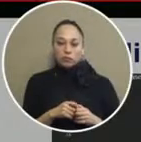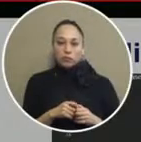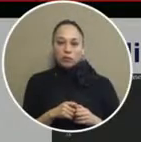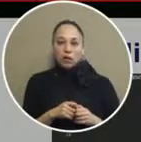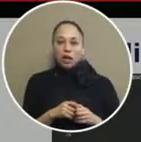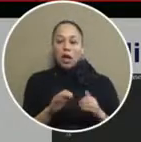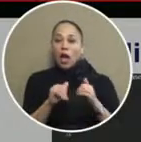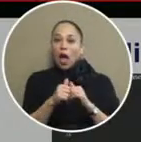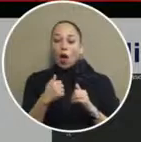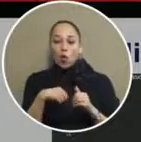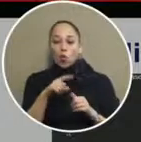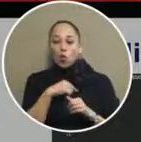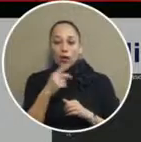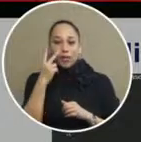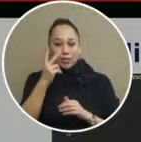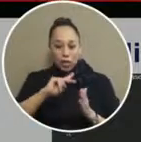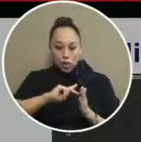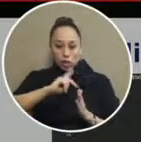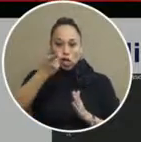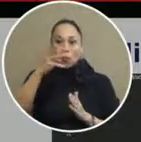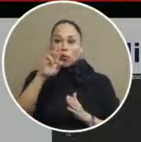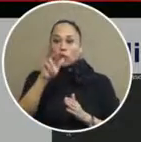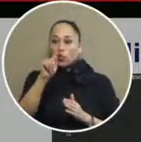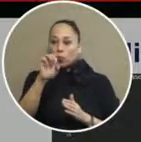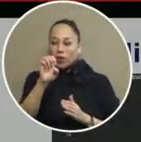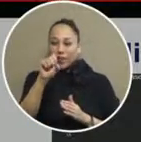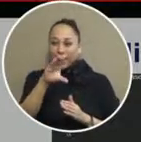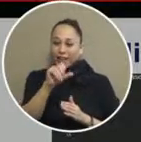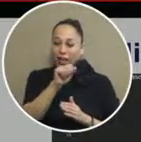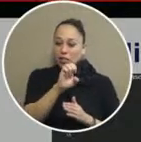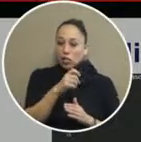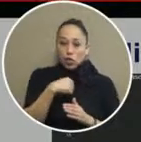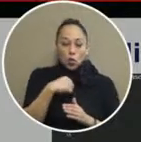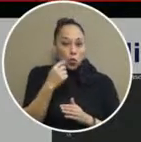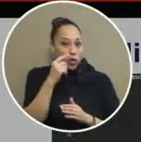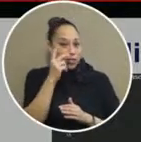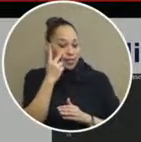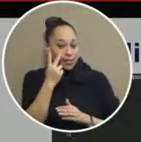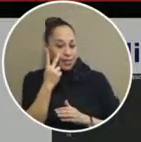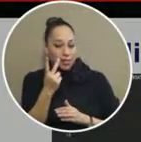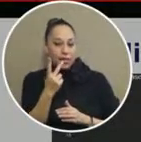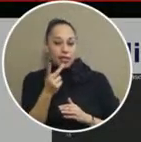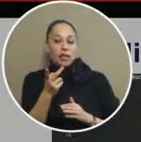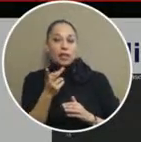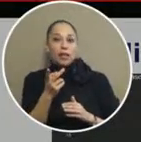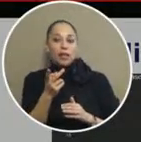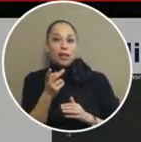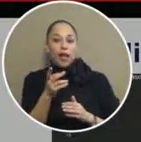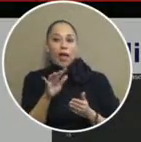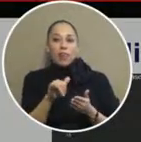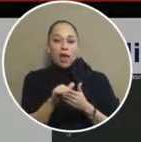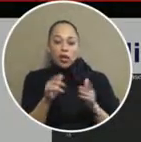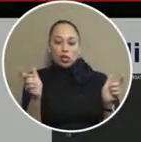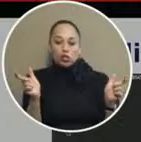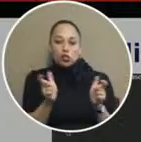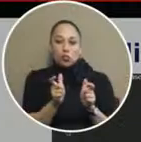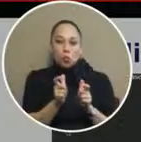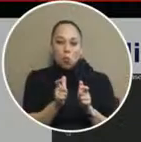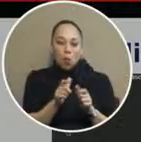The way that we've seen our doubling rate of cases, if we see that it was having a small